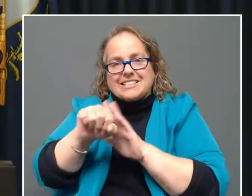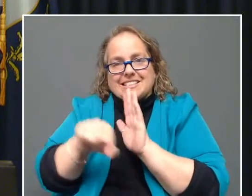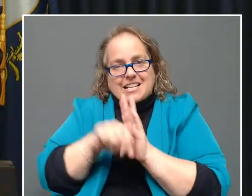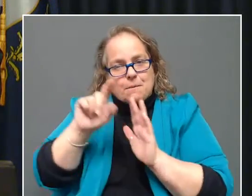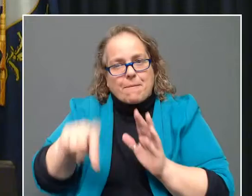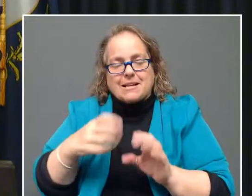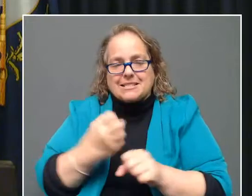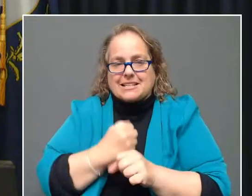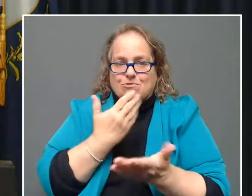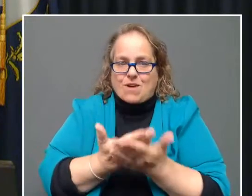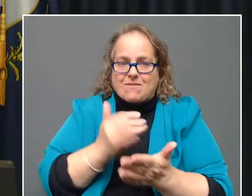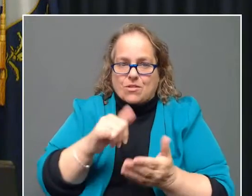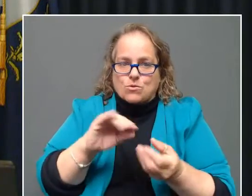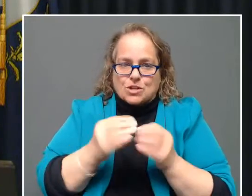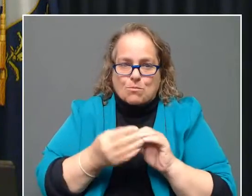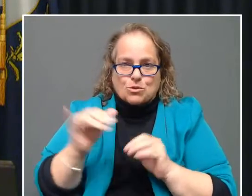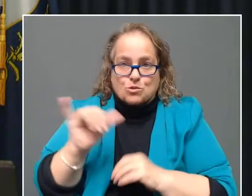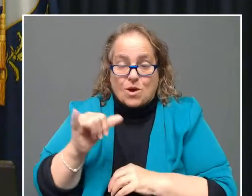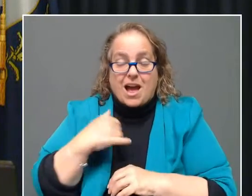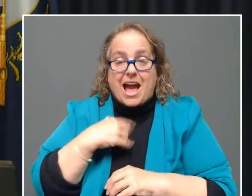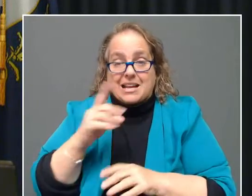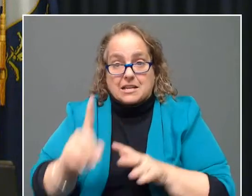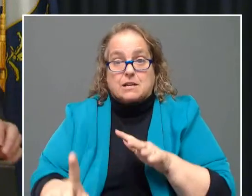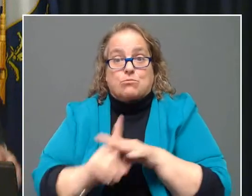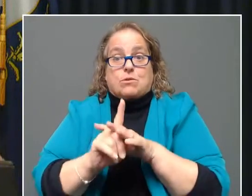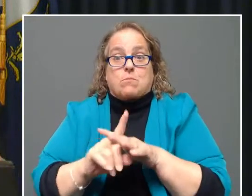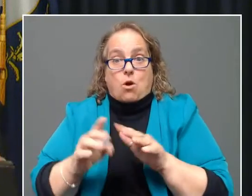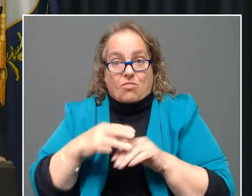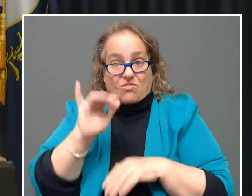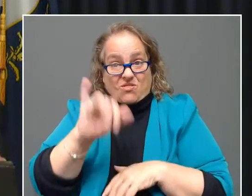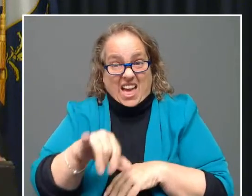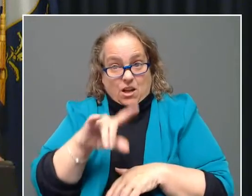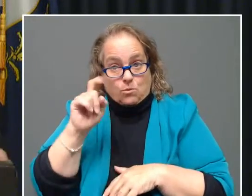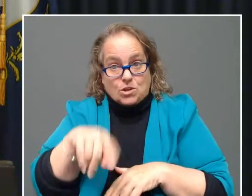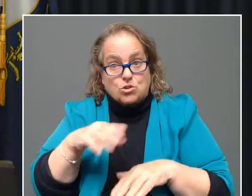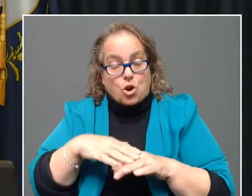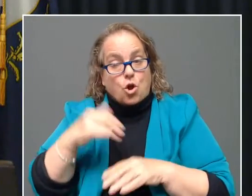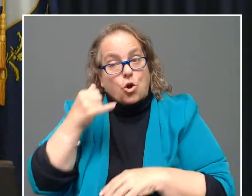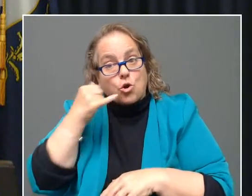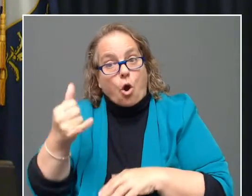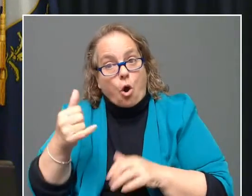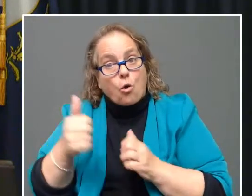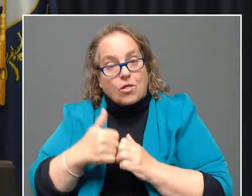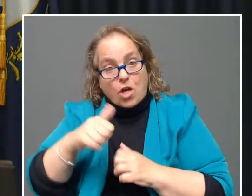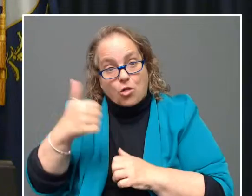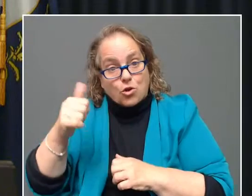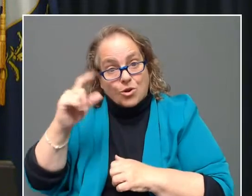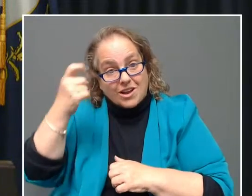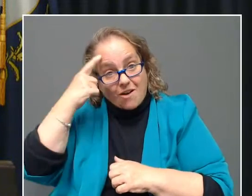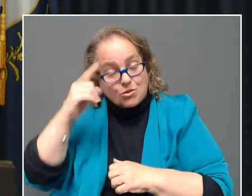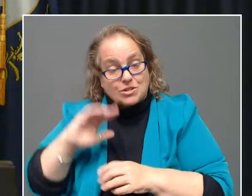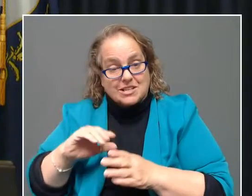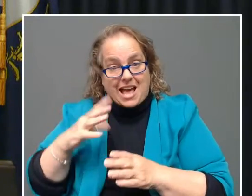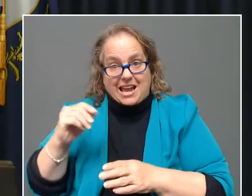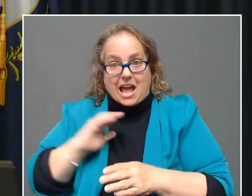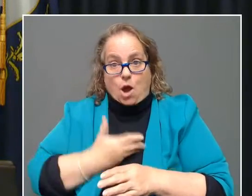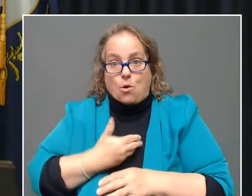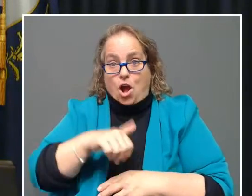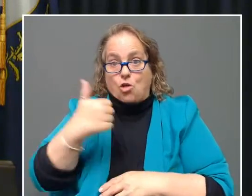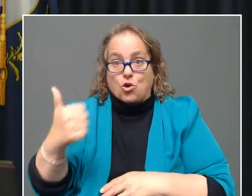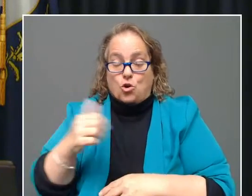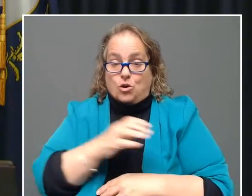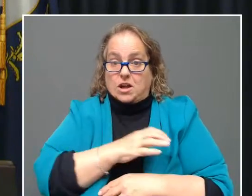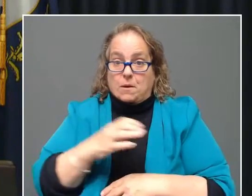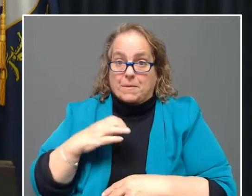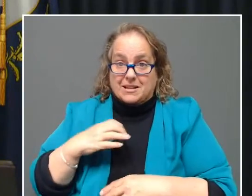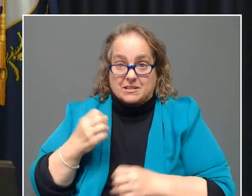on a call with other governors on our on some of our major committees, in that, and there's a lot of comparisons that go on, and we